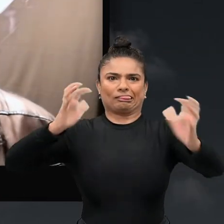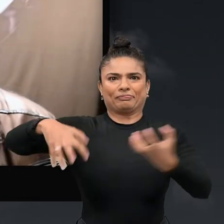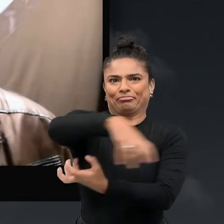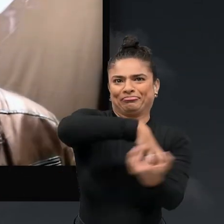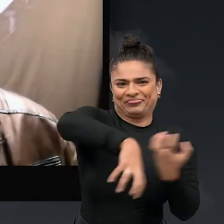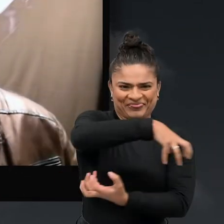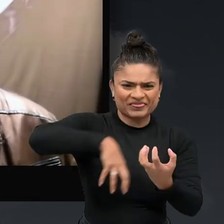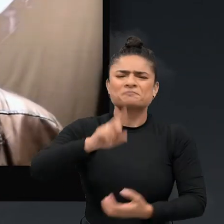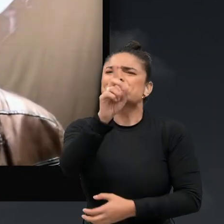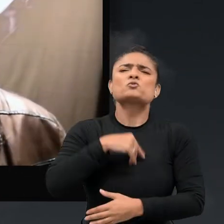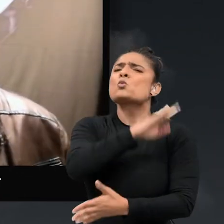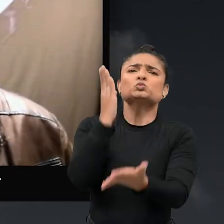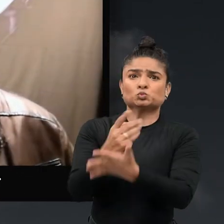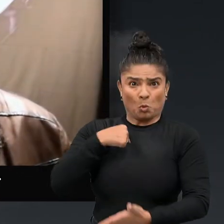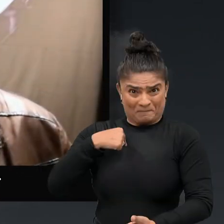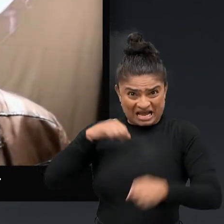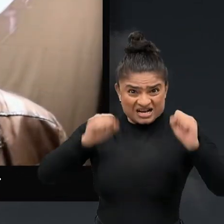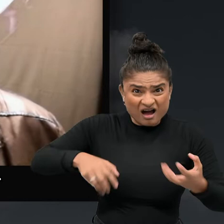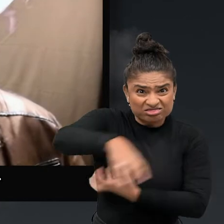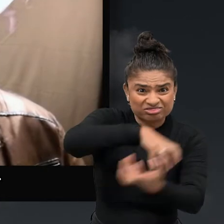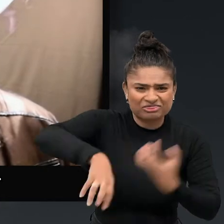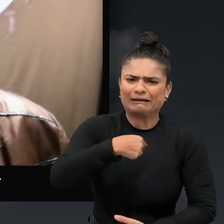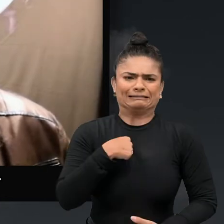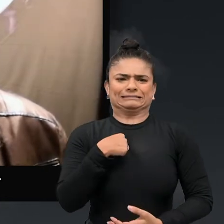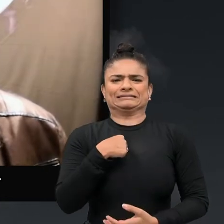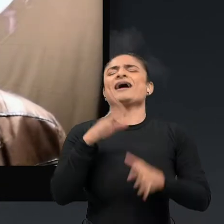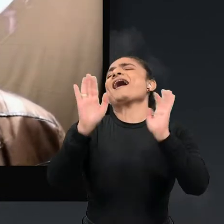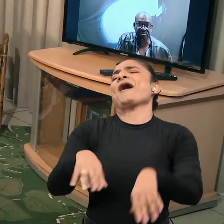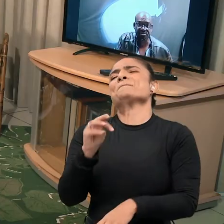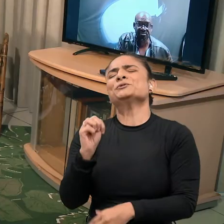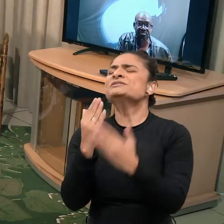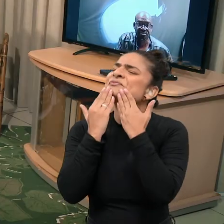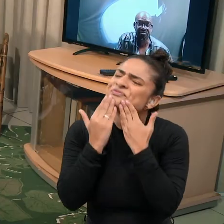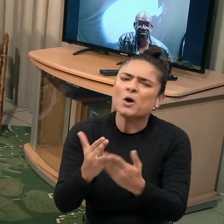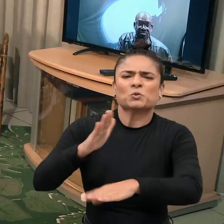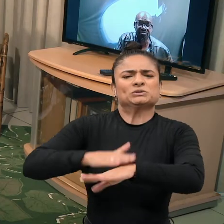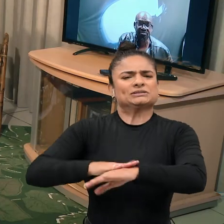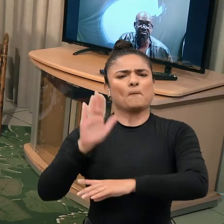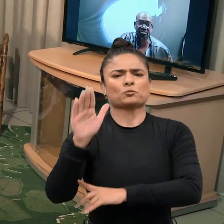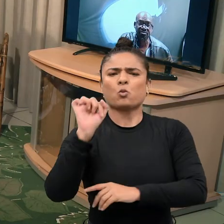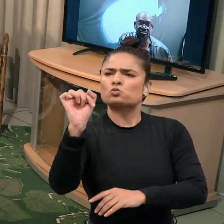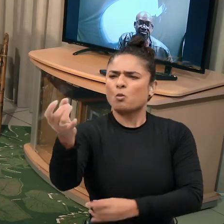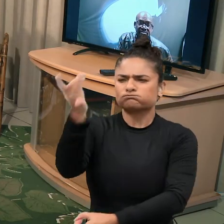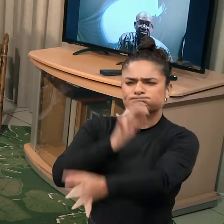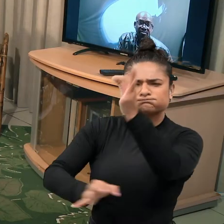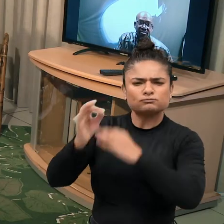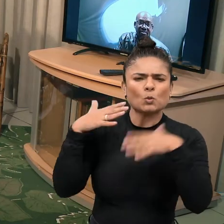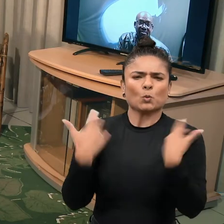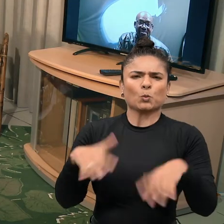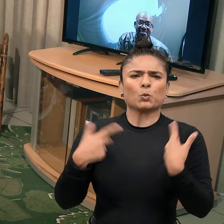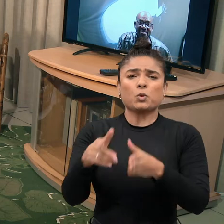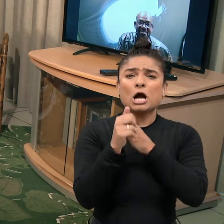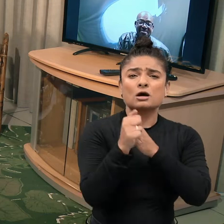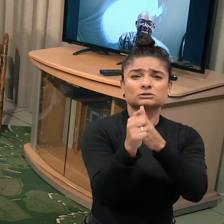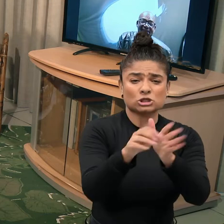they stay a deadly game i'm not sure if i can play that debt musa thank you so much for your time and for